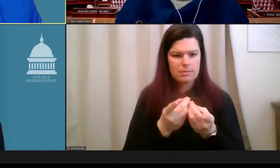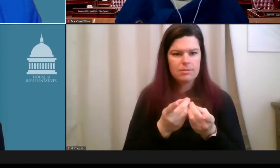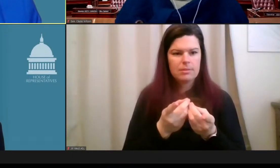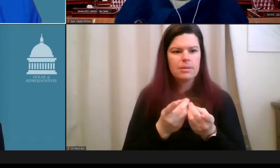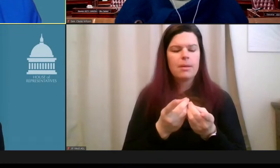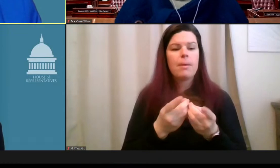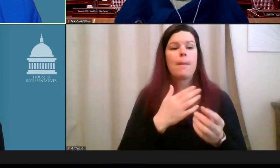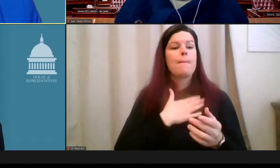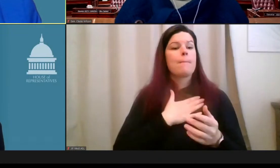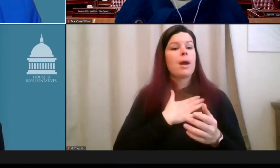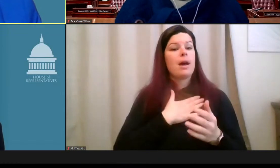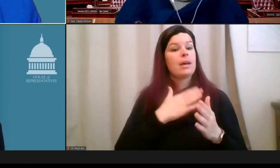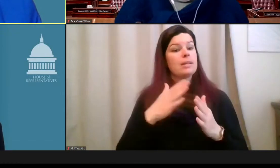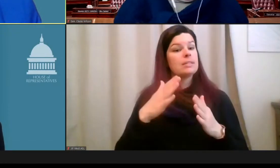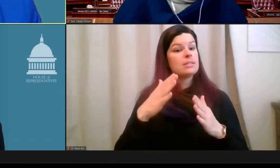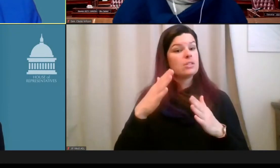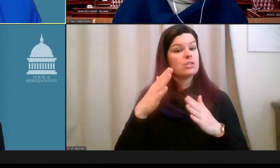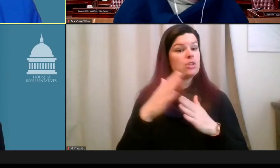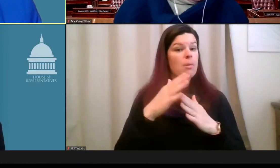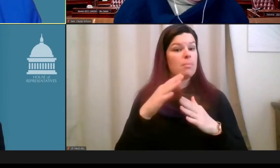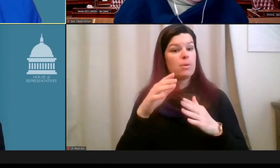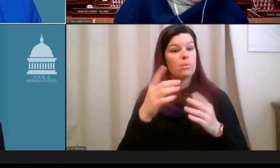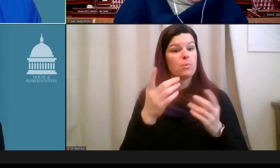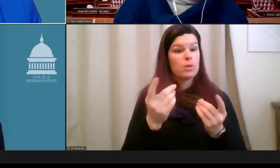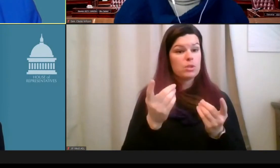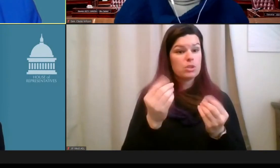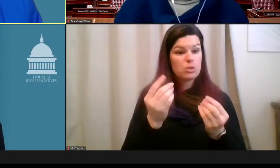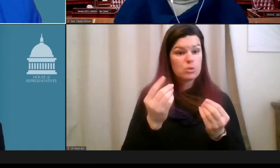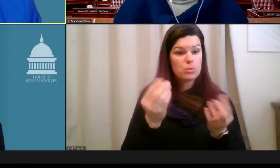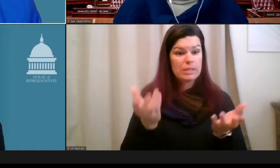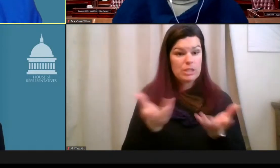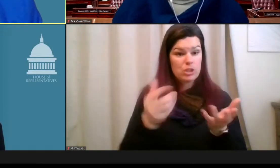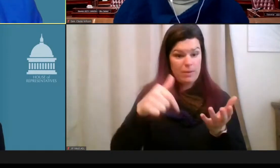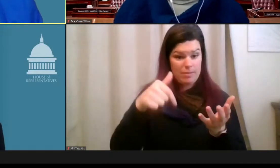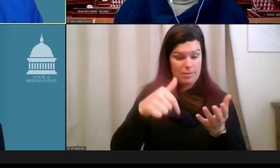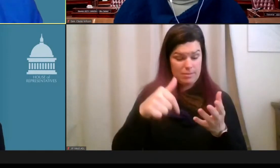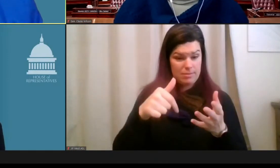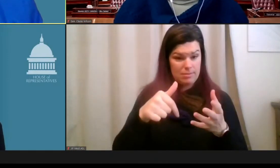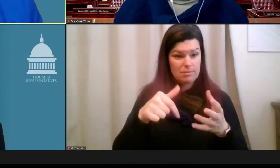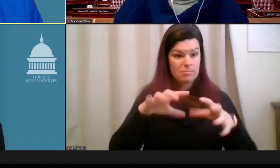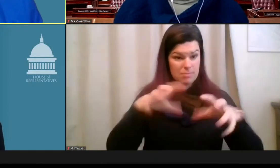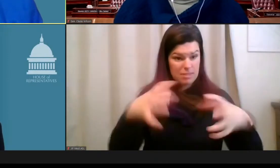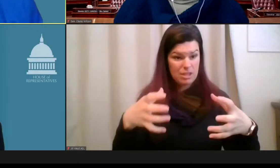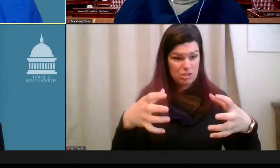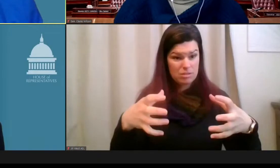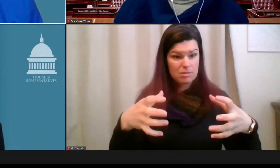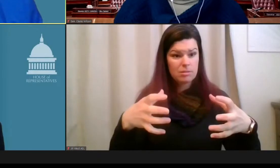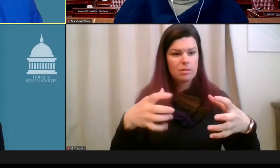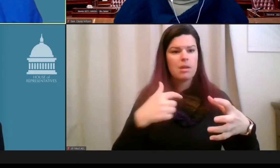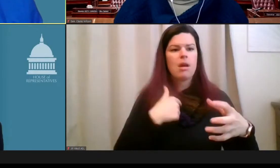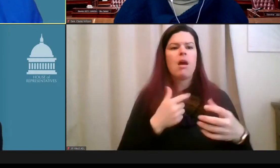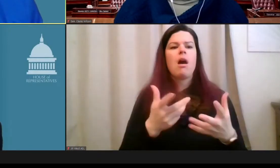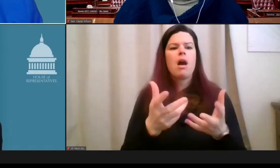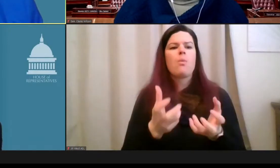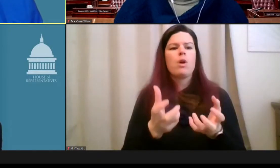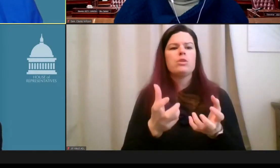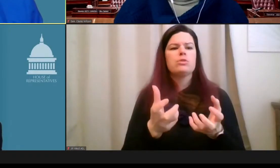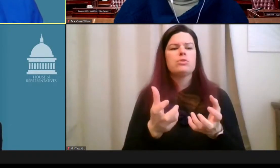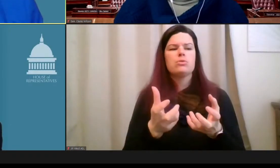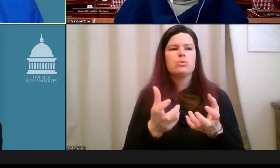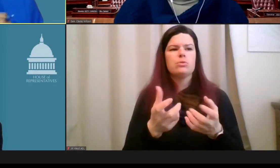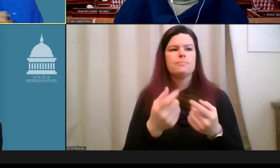for this legislative session is really to bring